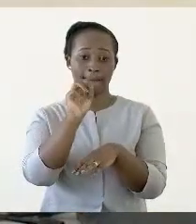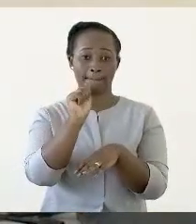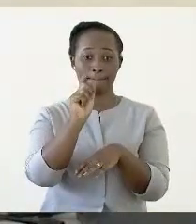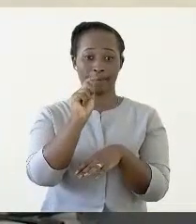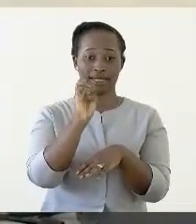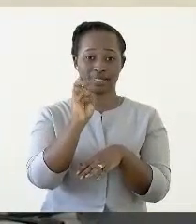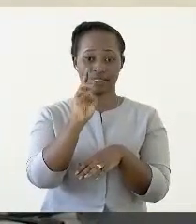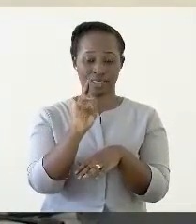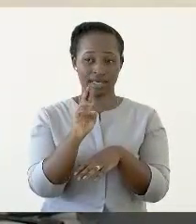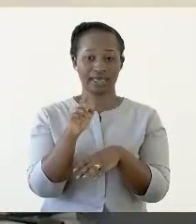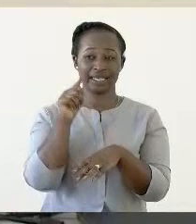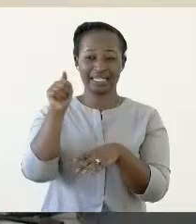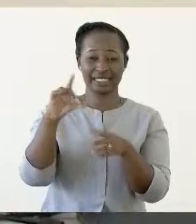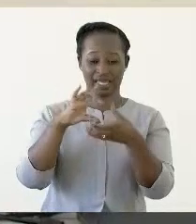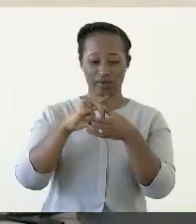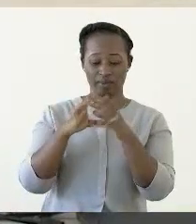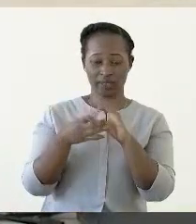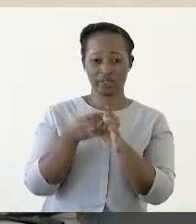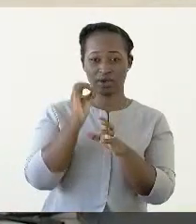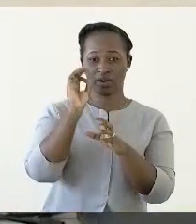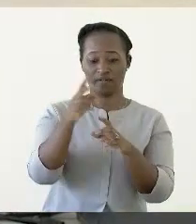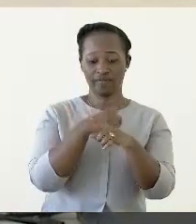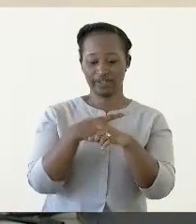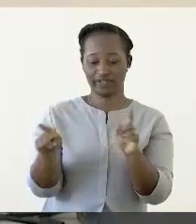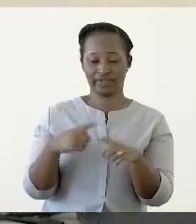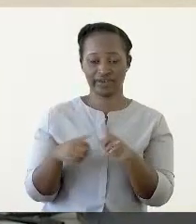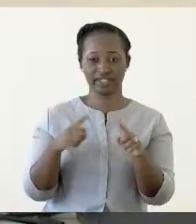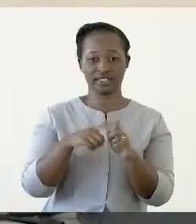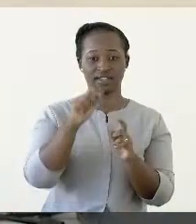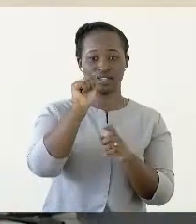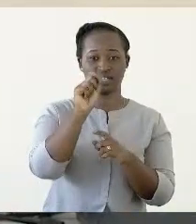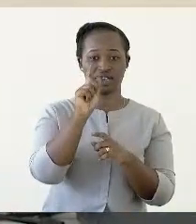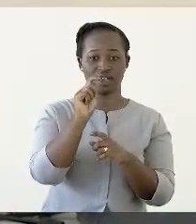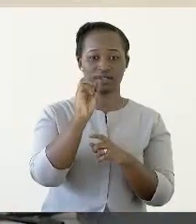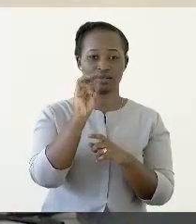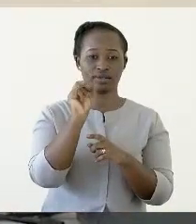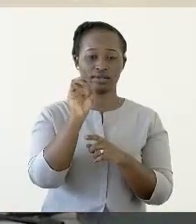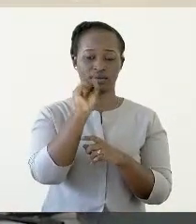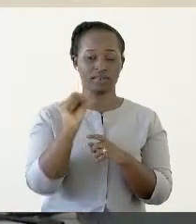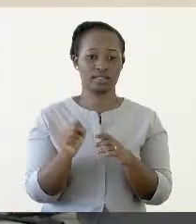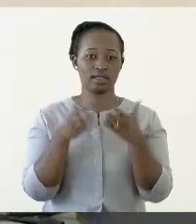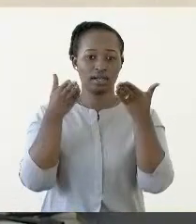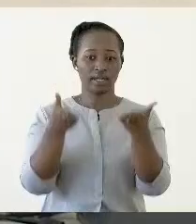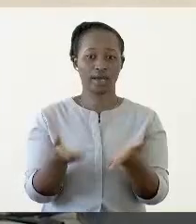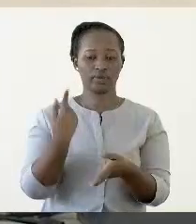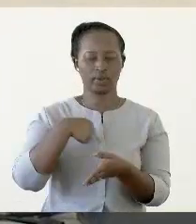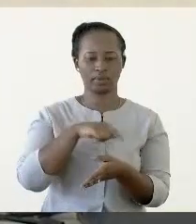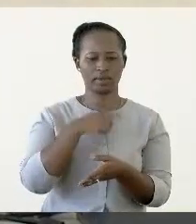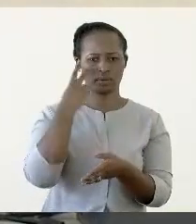combination of various atoms. So today, what we will look at